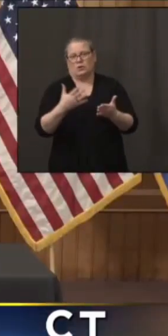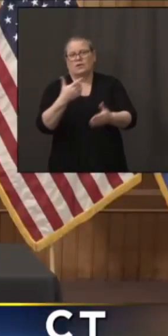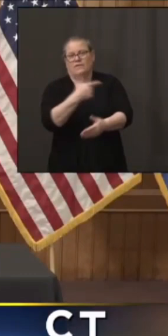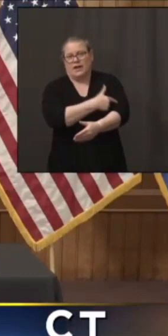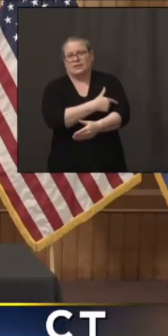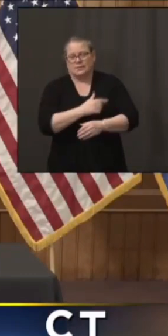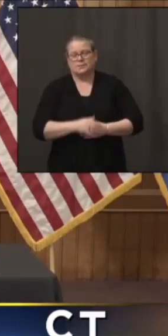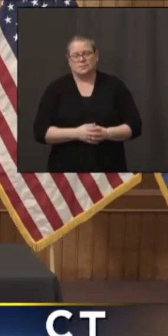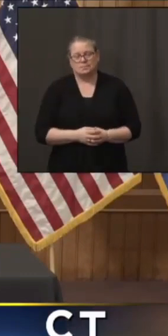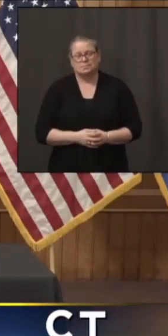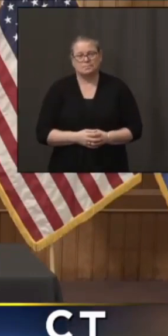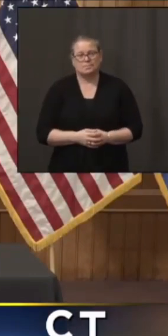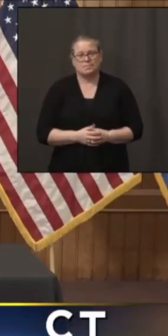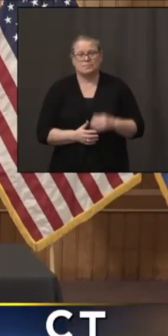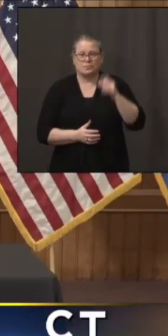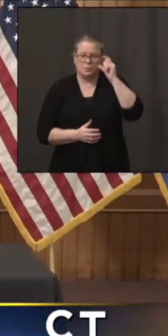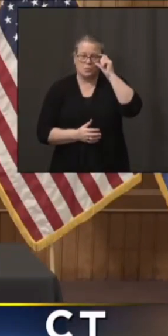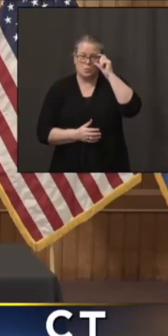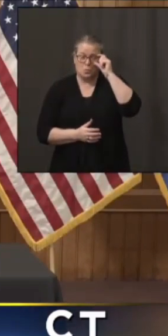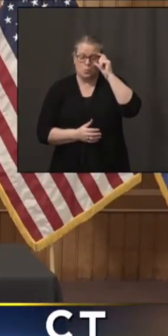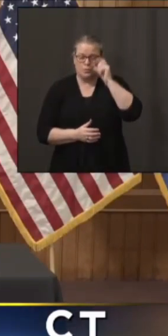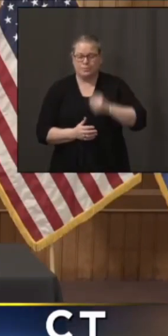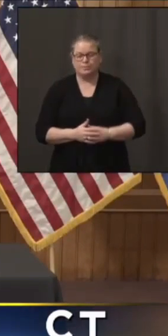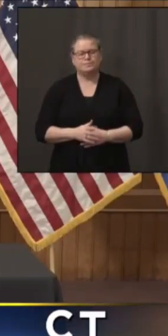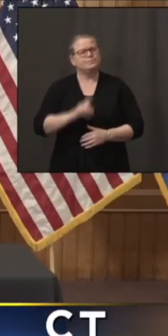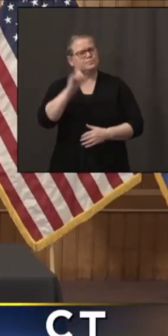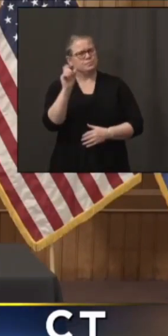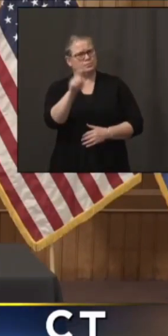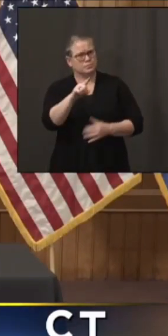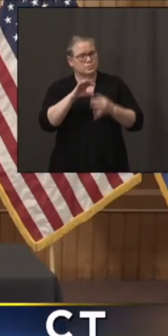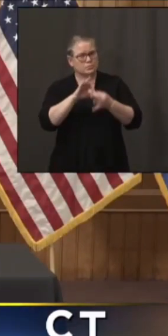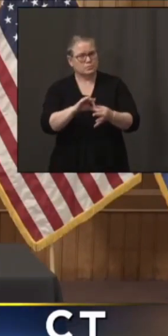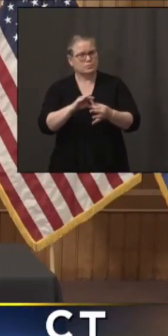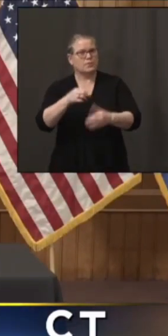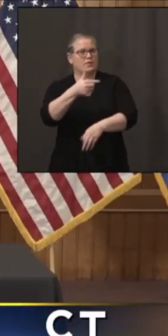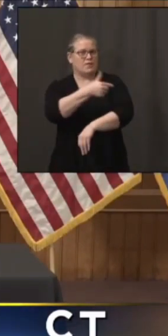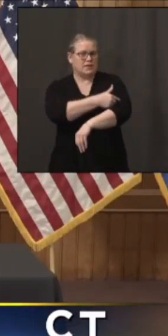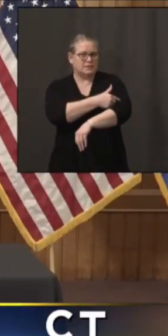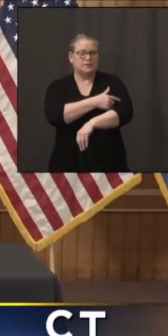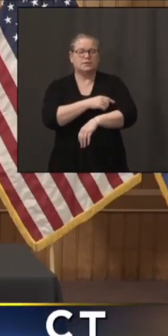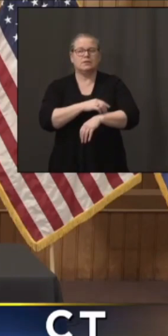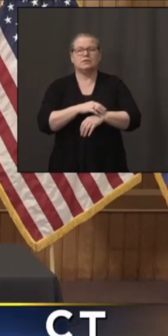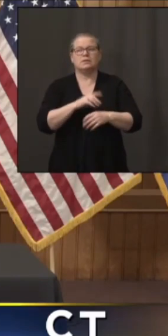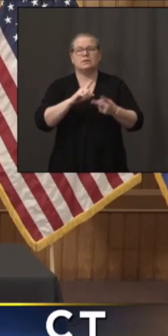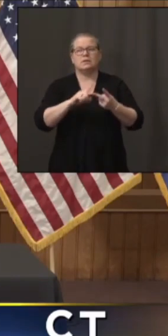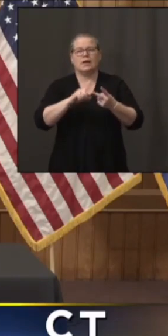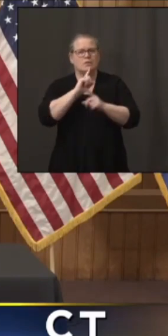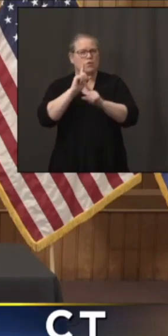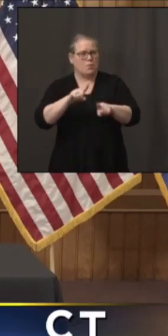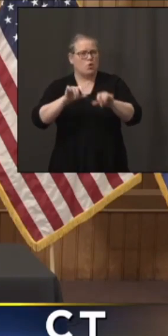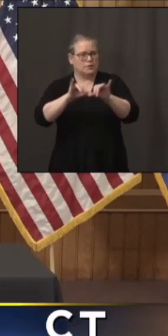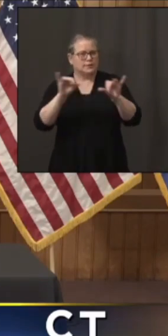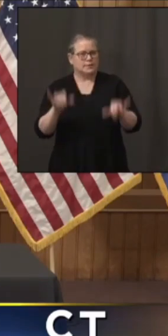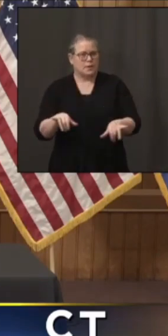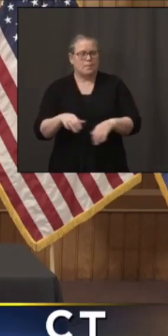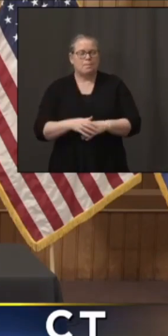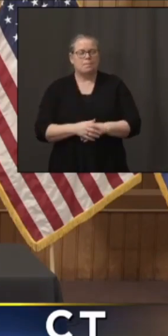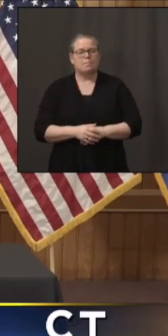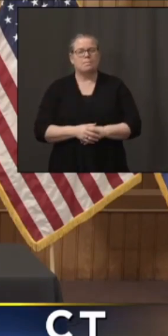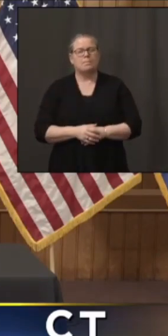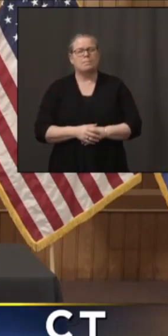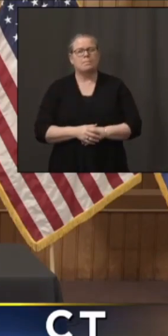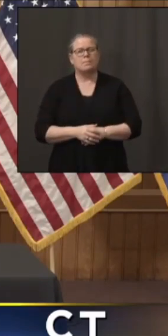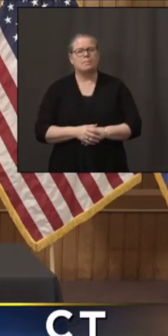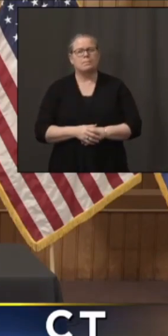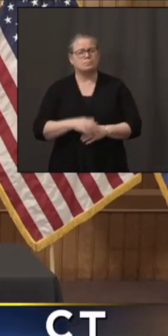kind of a few questions together around the vaccine adverse event reporting system, VAERS. I was wondering if any of you